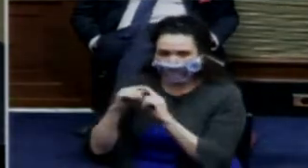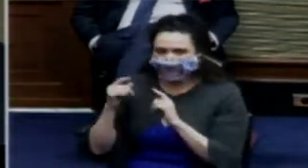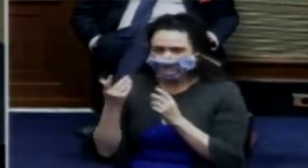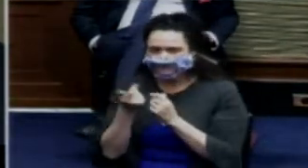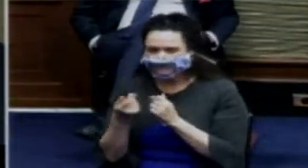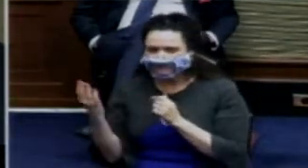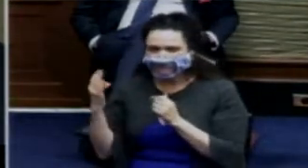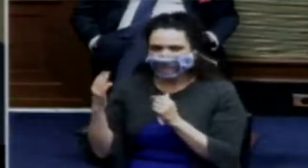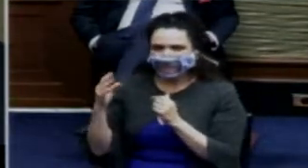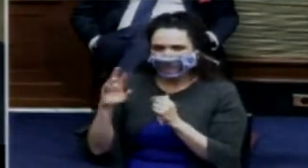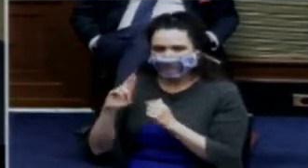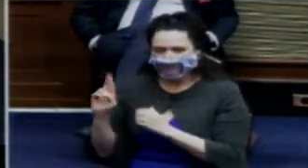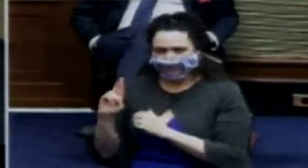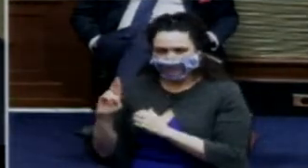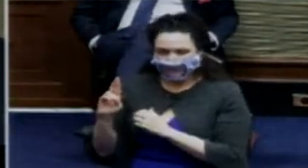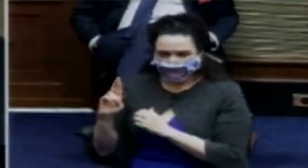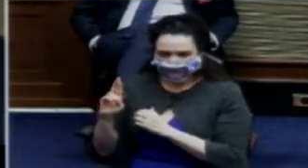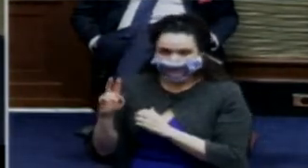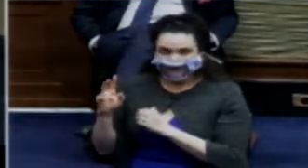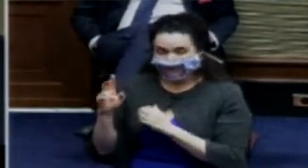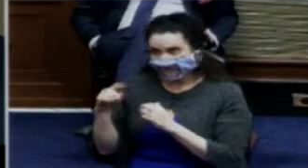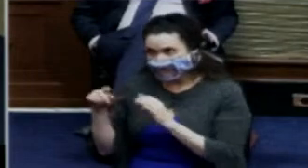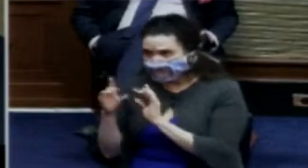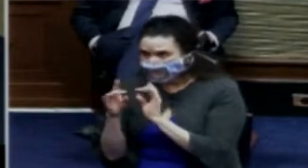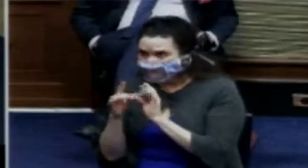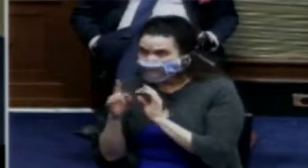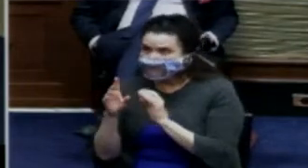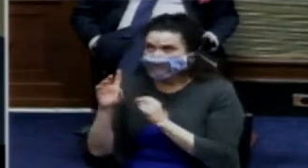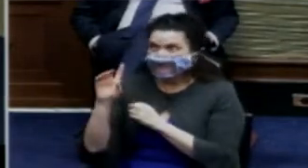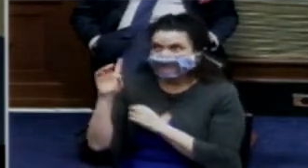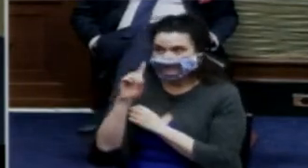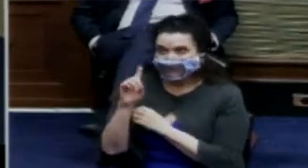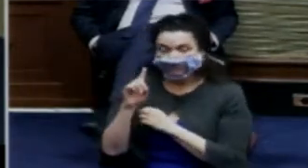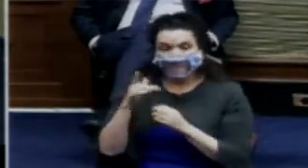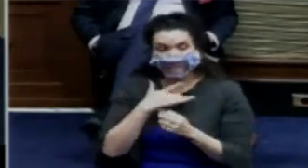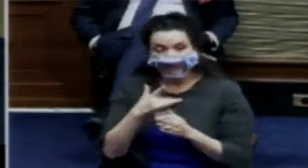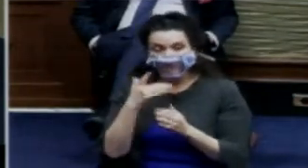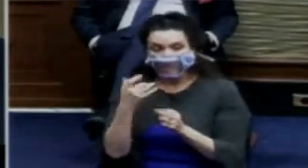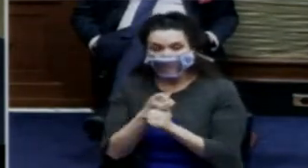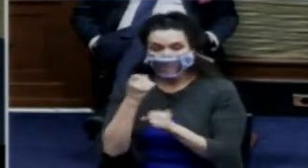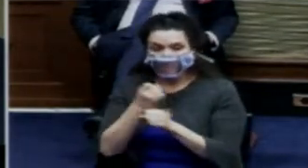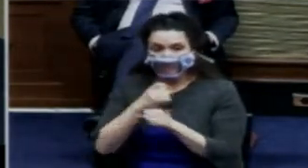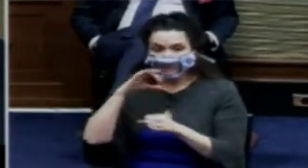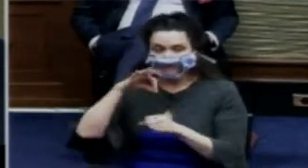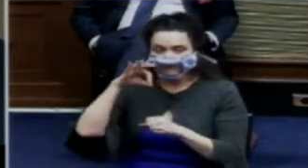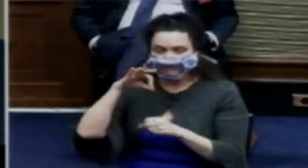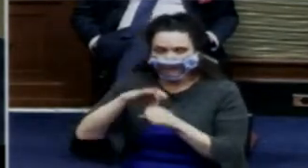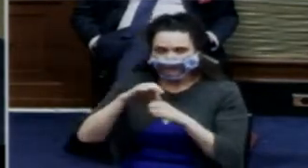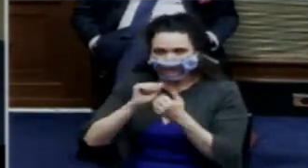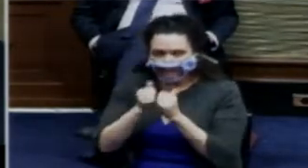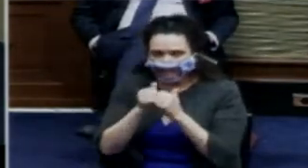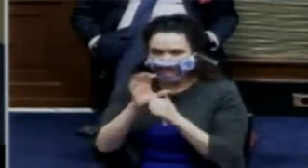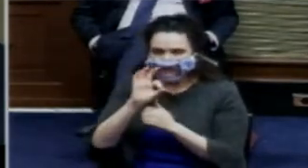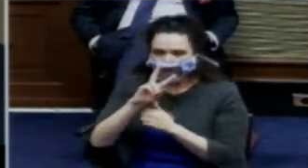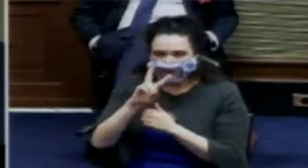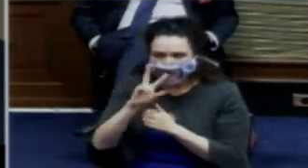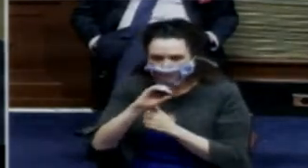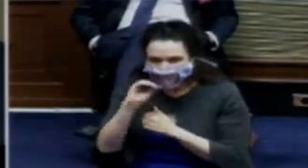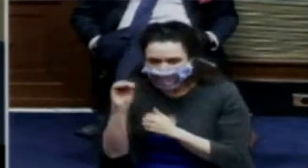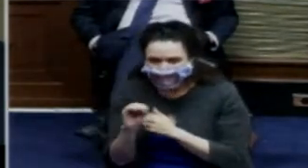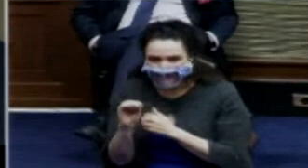about how Democrats win elections in the District of Columbia by 90% or 92% or what have